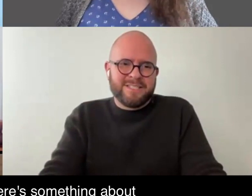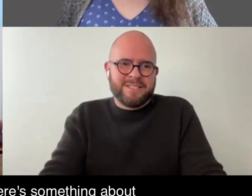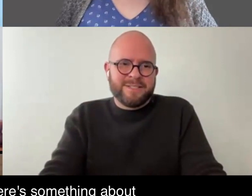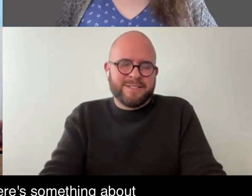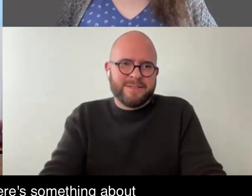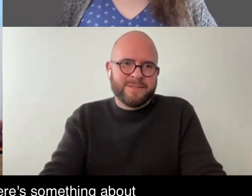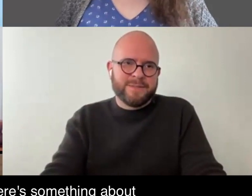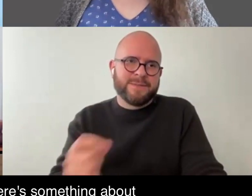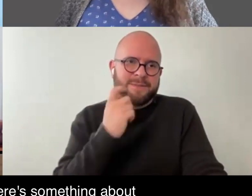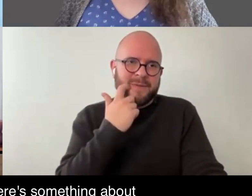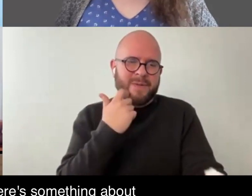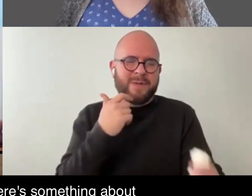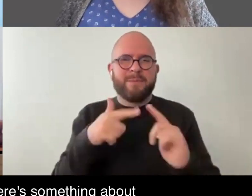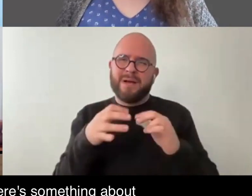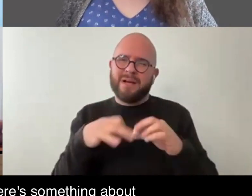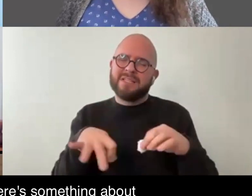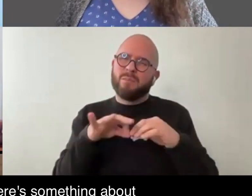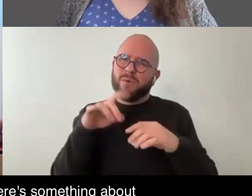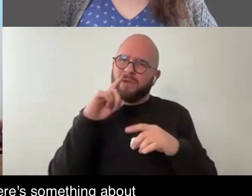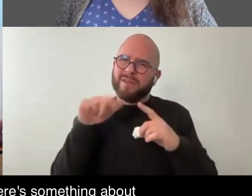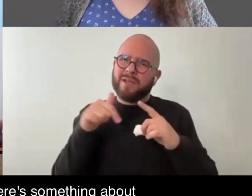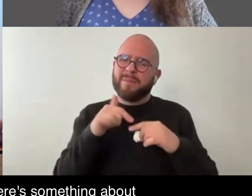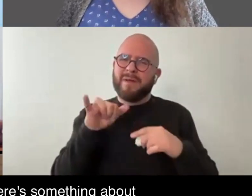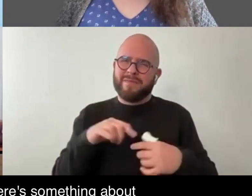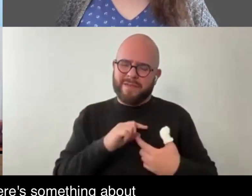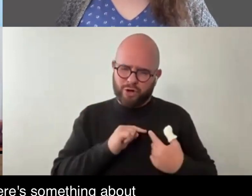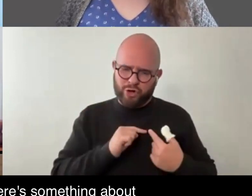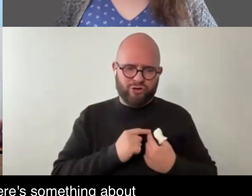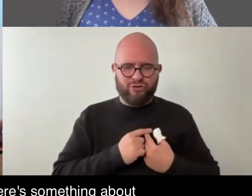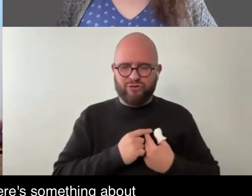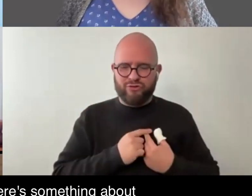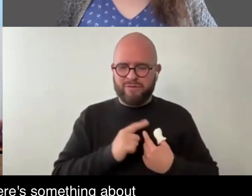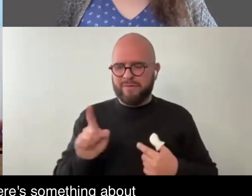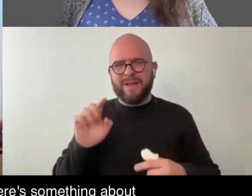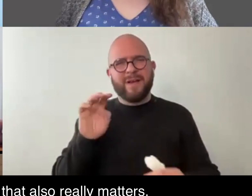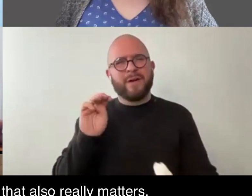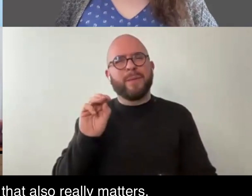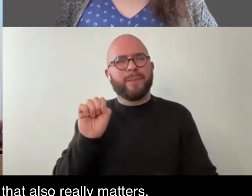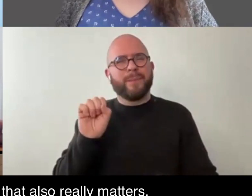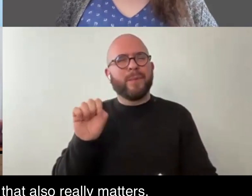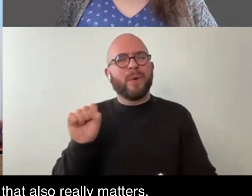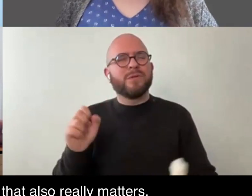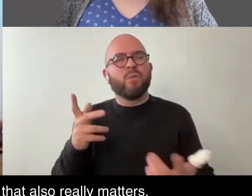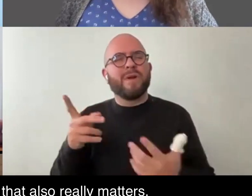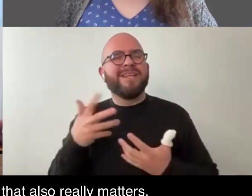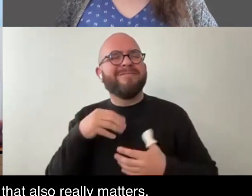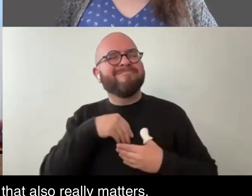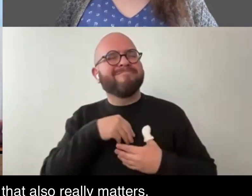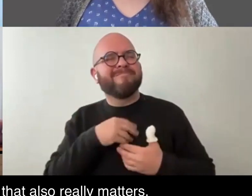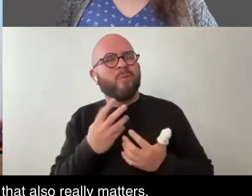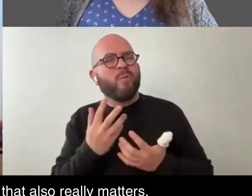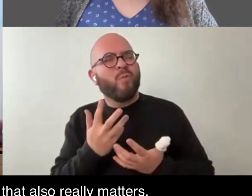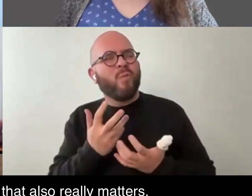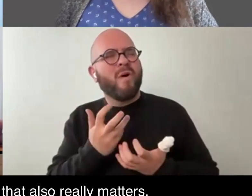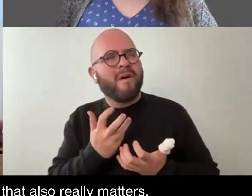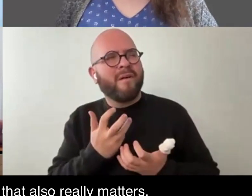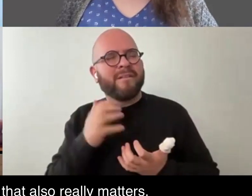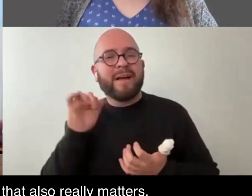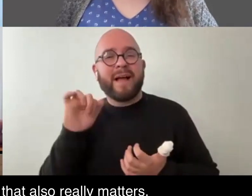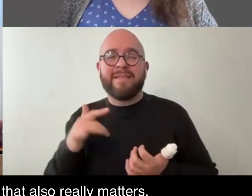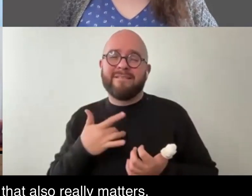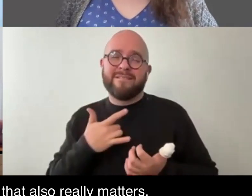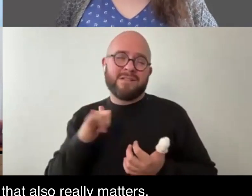about the ache of Moses's want that felt like spiritual terrain that also